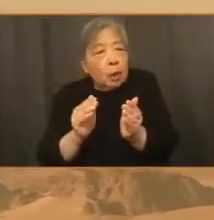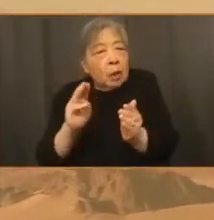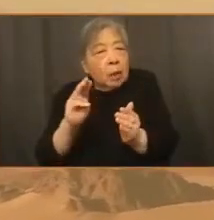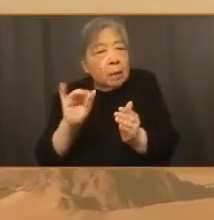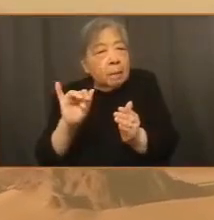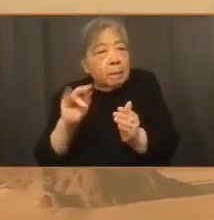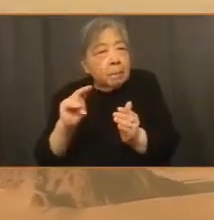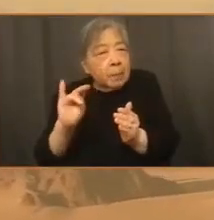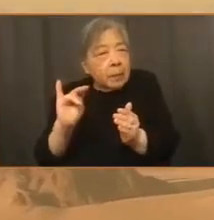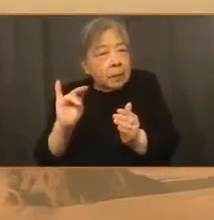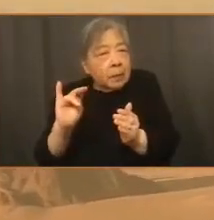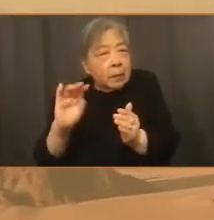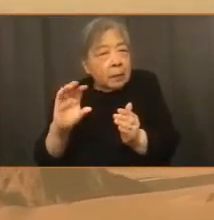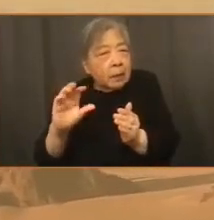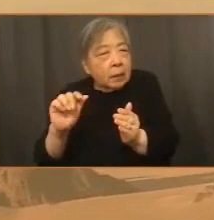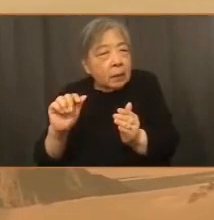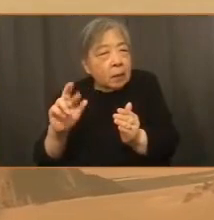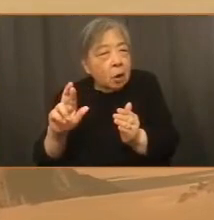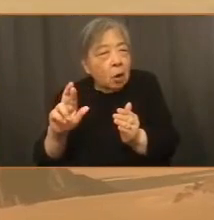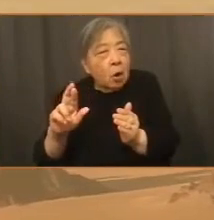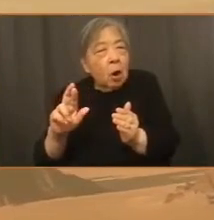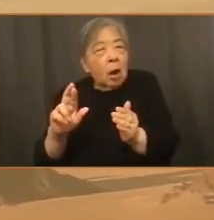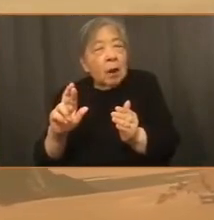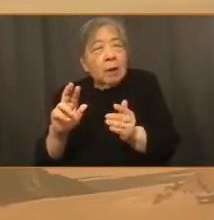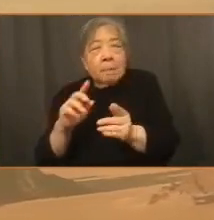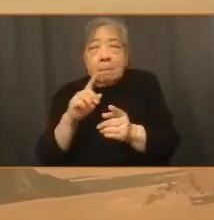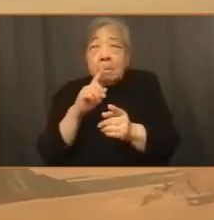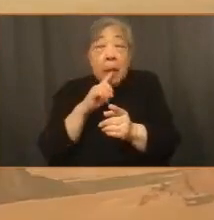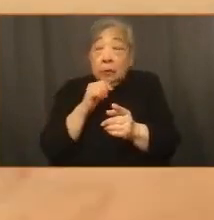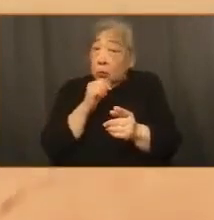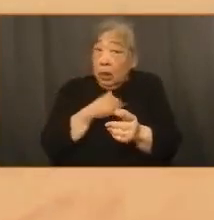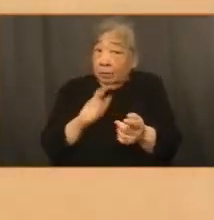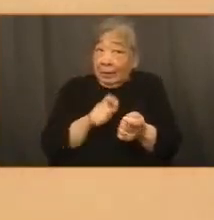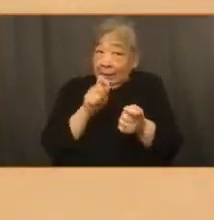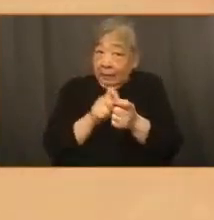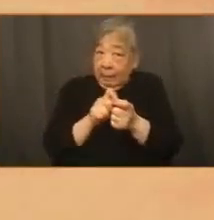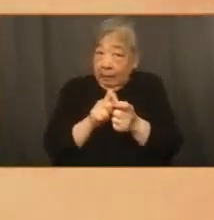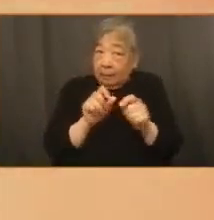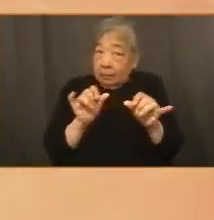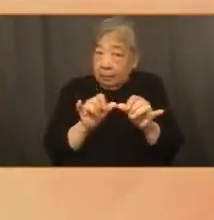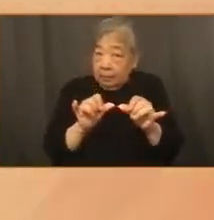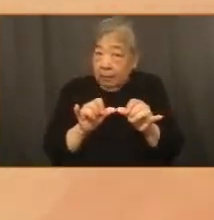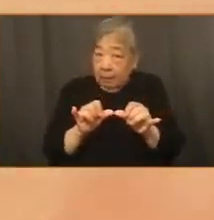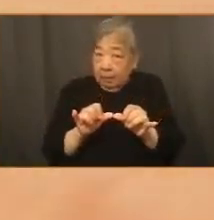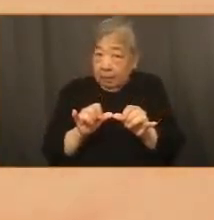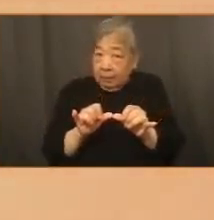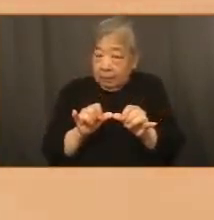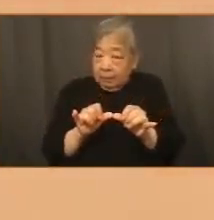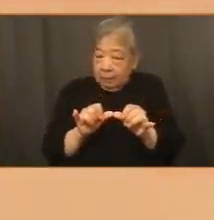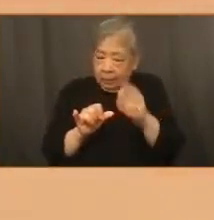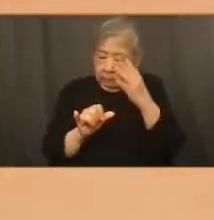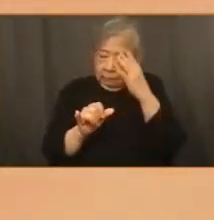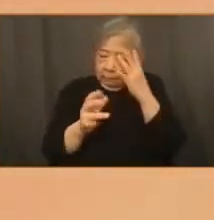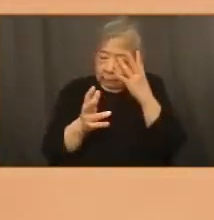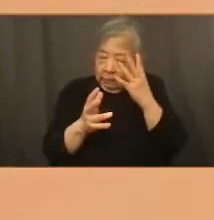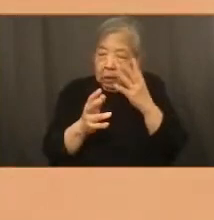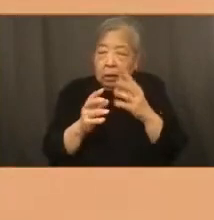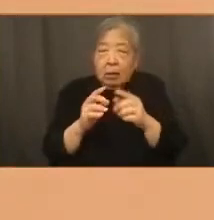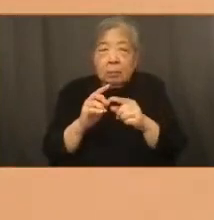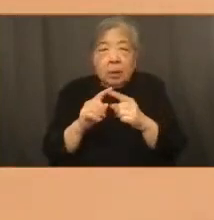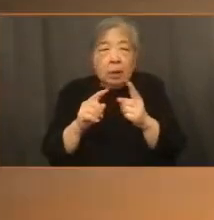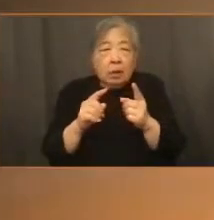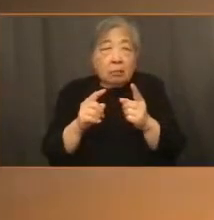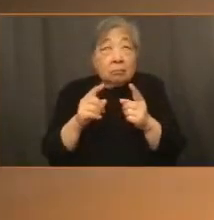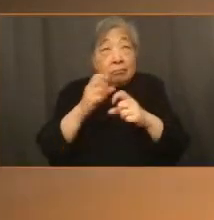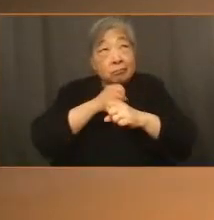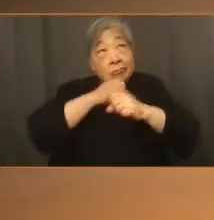Curiosity. I don't have the exact dimensions off the, on the tip of my tongue here, but you can think of it as a small